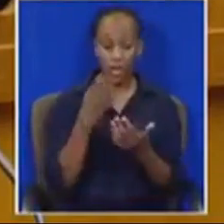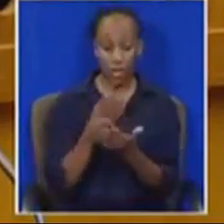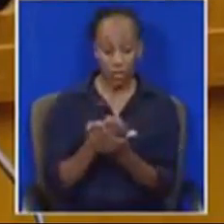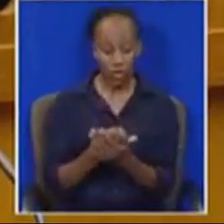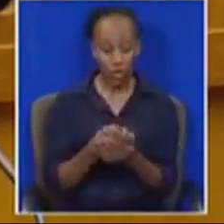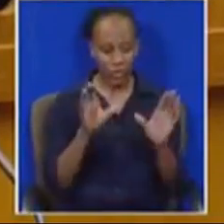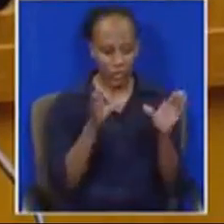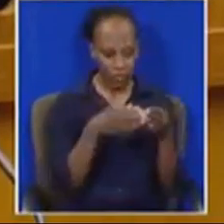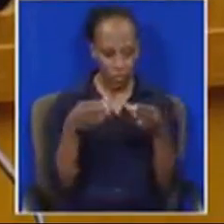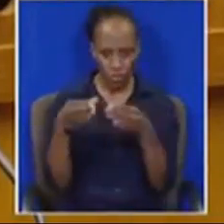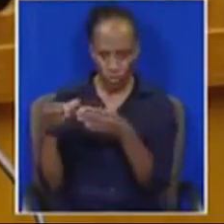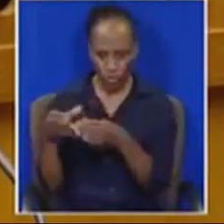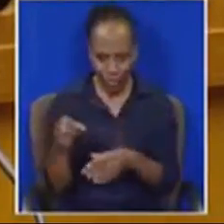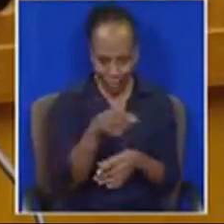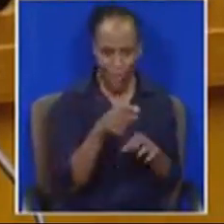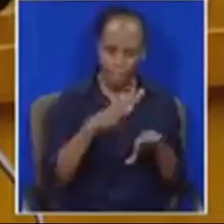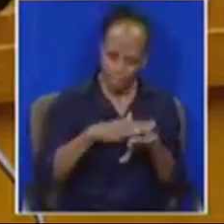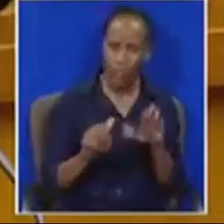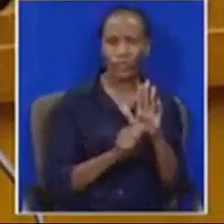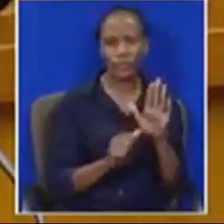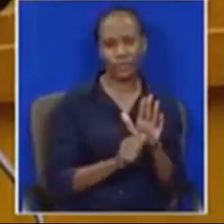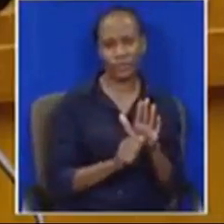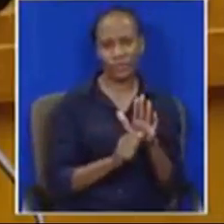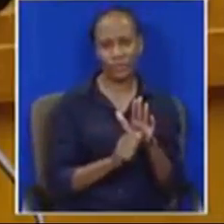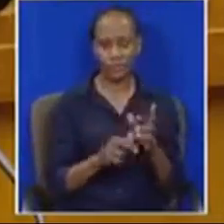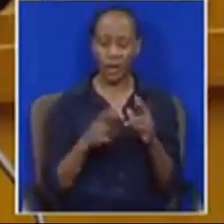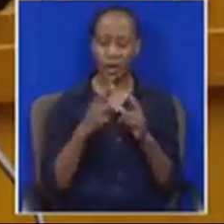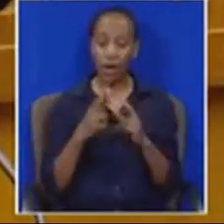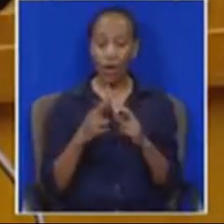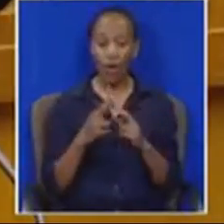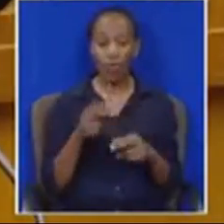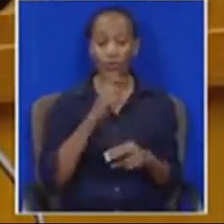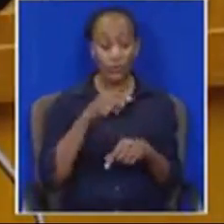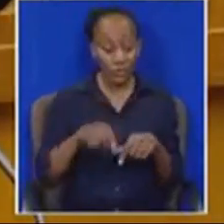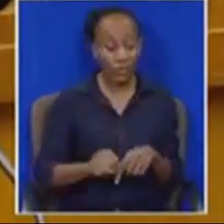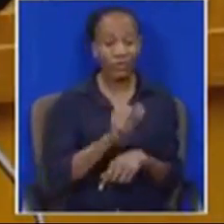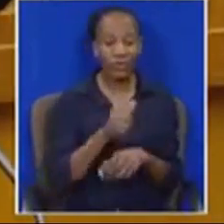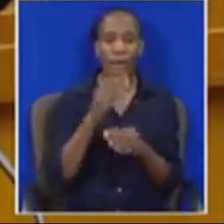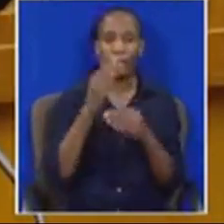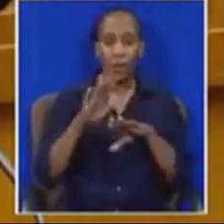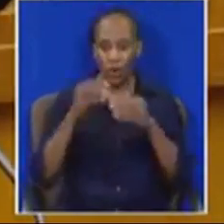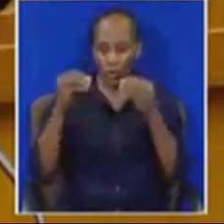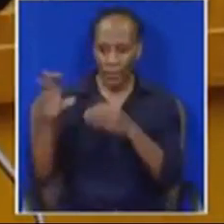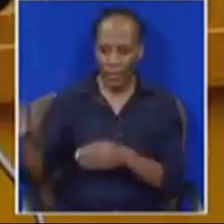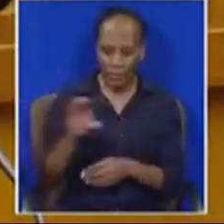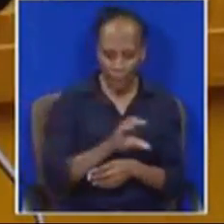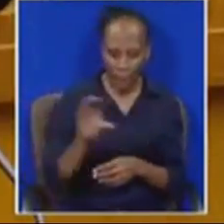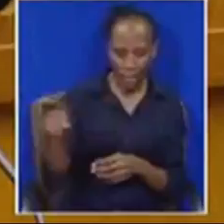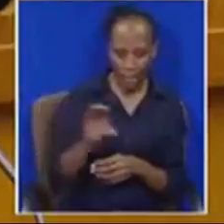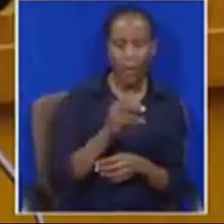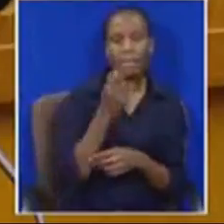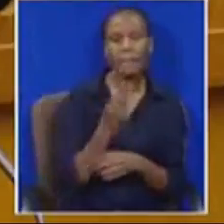that we will use to attract strategic foreign and domestic direct investment, and also to